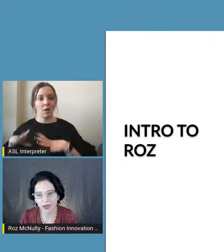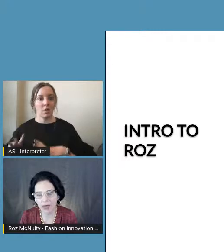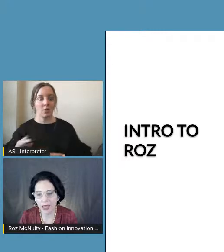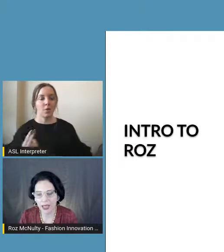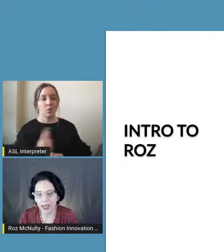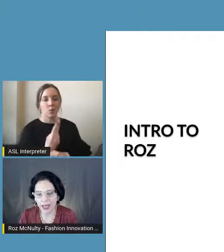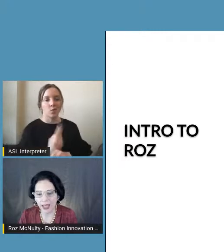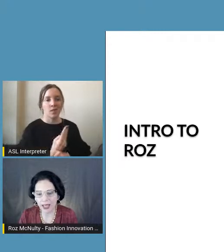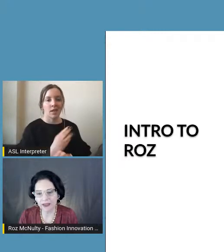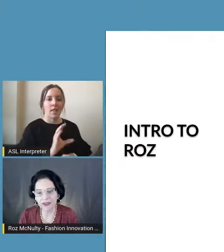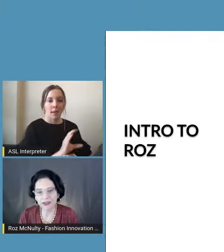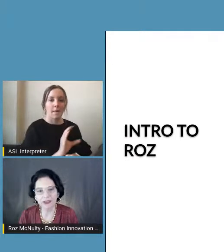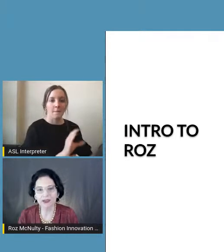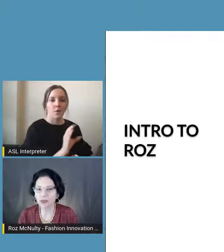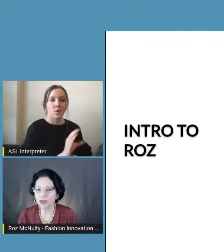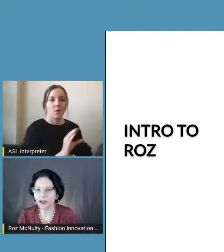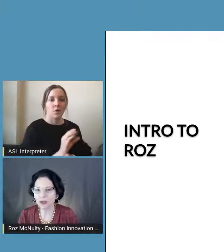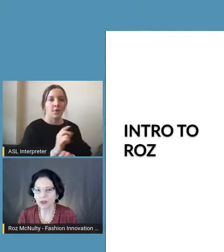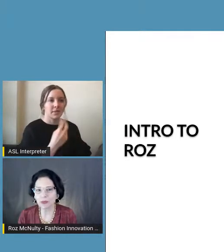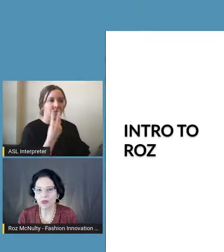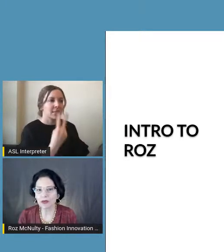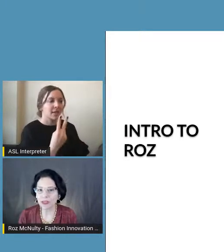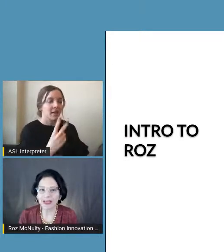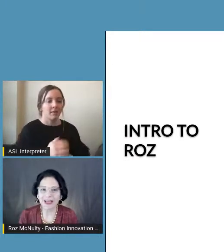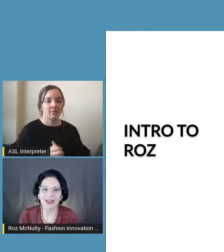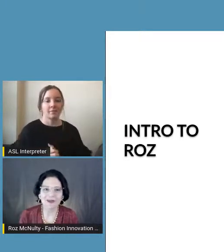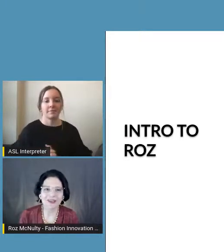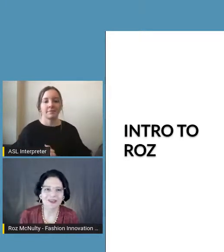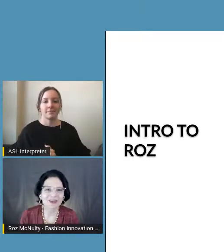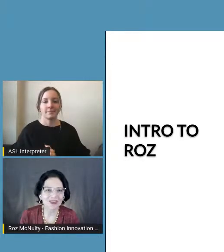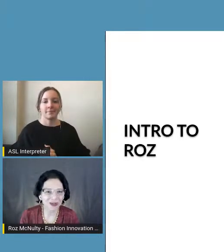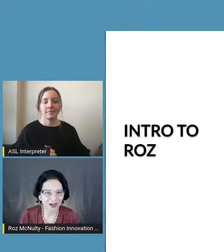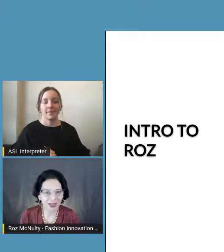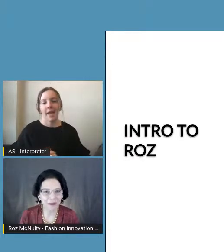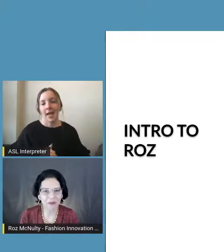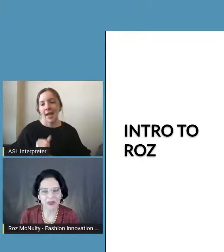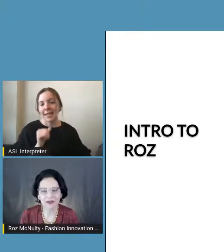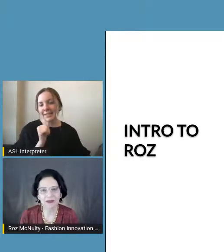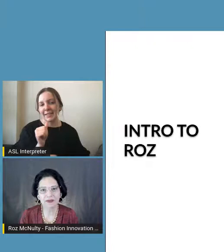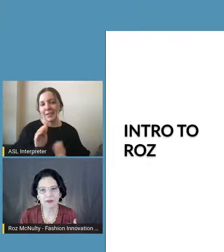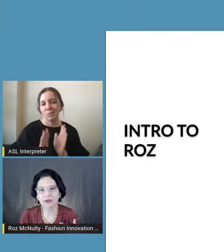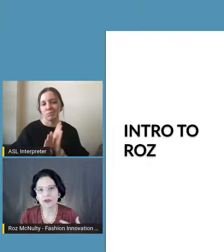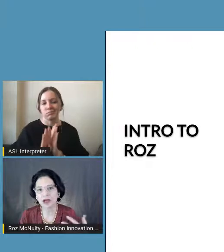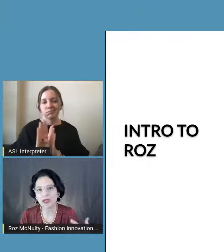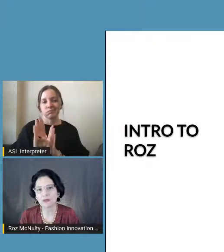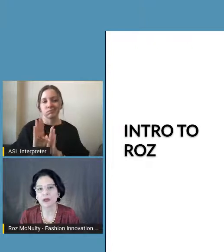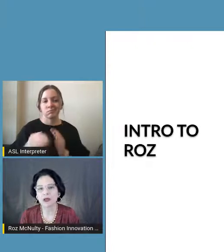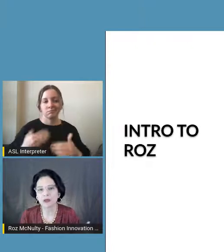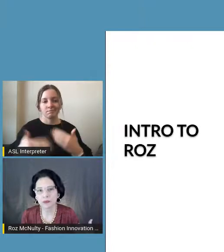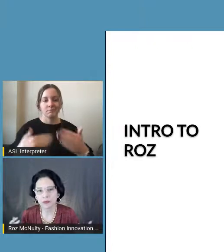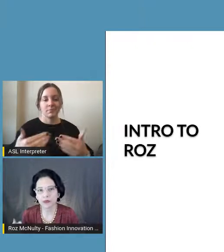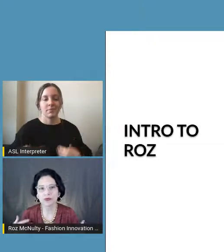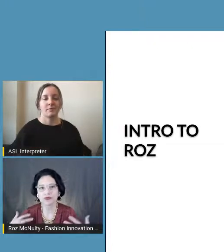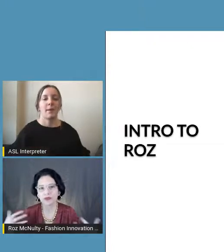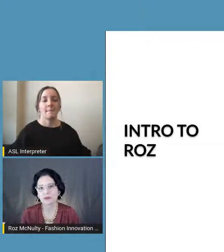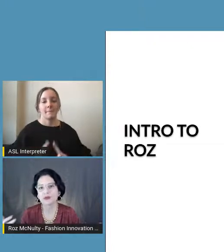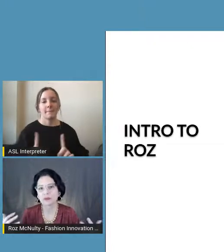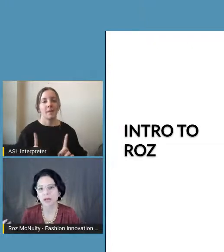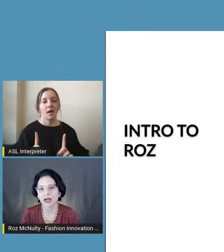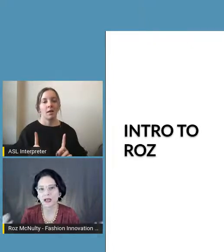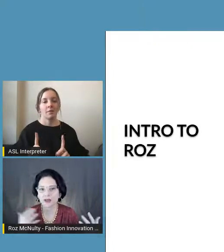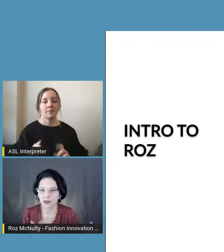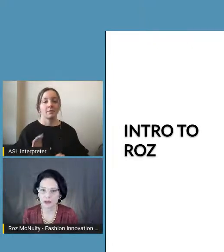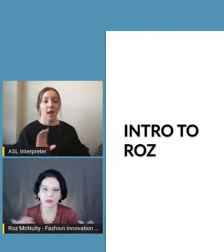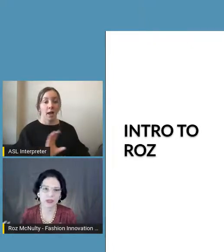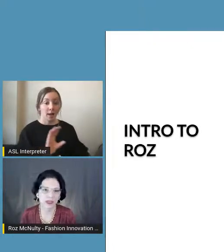doing now. And it didn't really go anywhere, a bit ahead of its time, but at the same time, computers deal